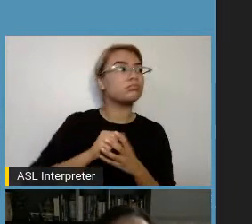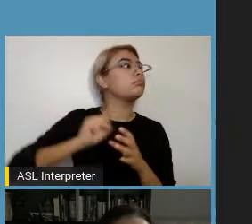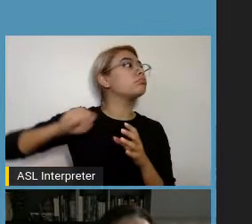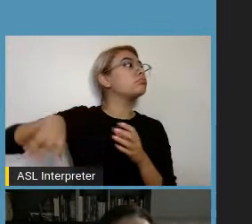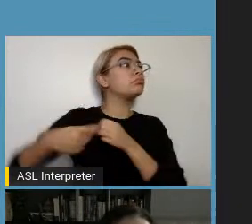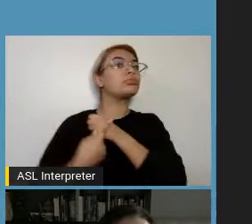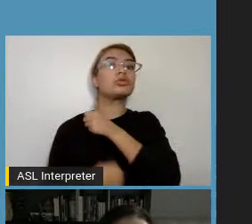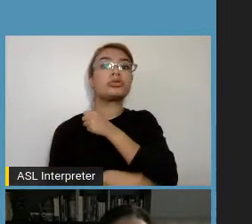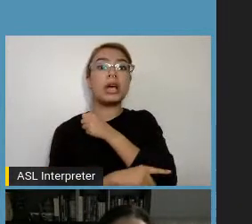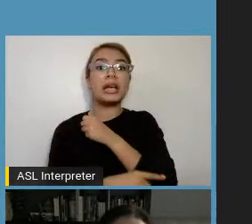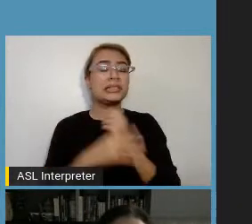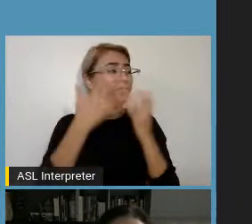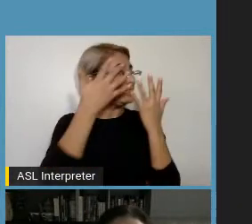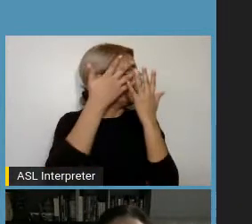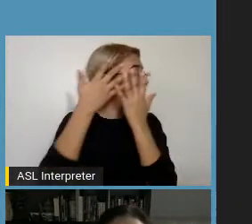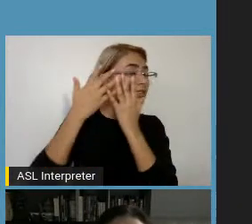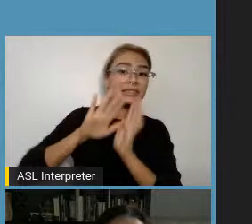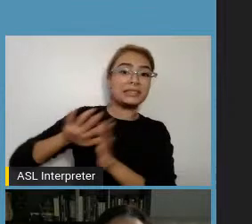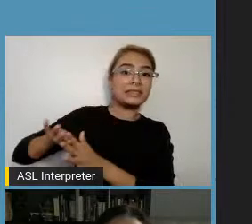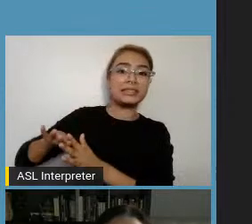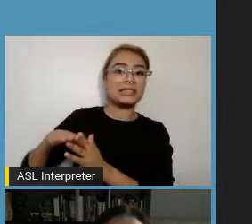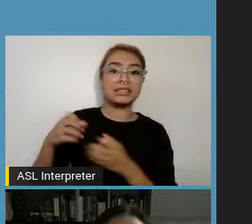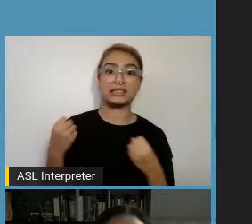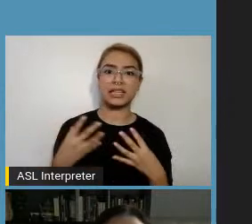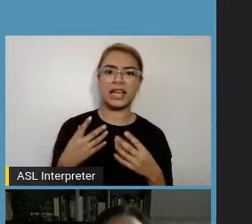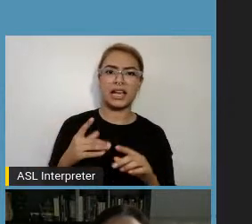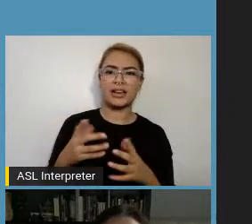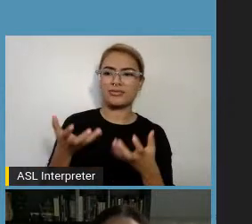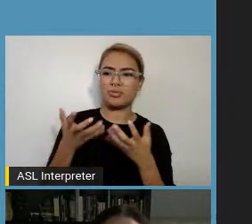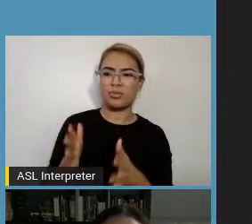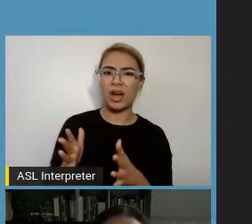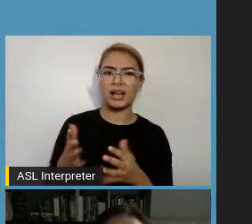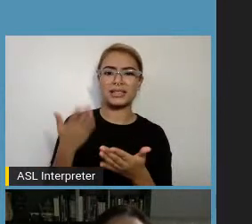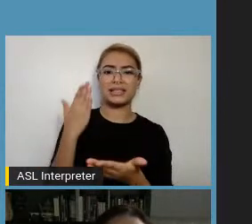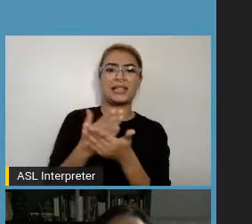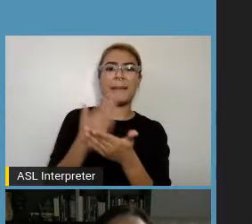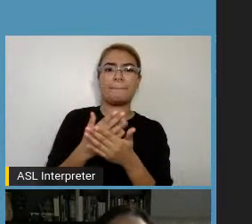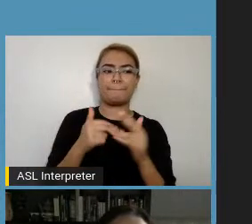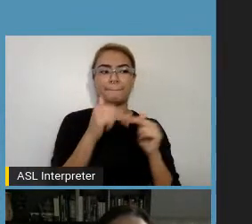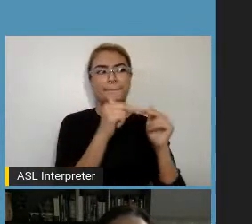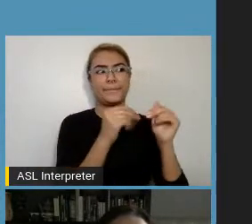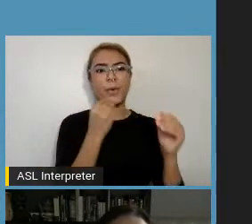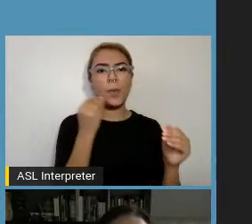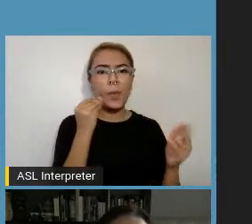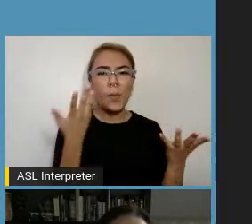they're afraid it's going to stop them building their home or the shed. And